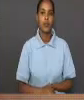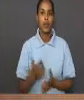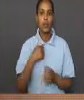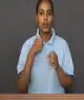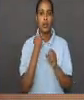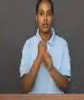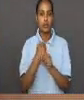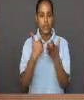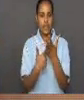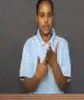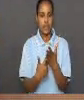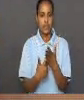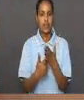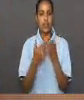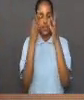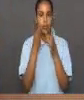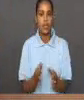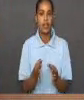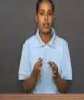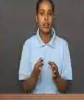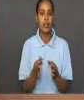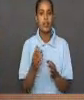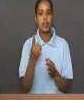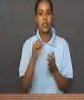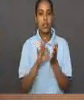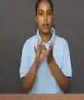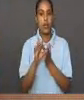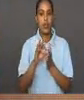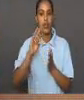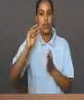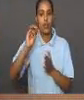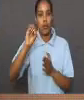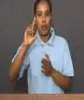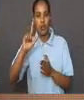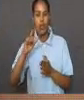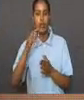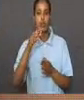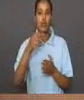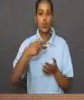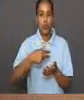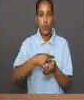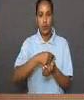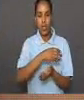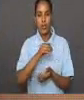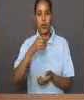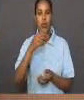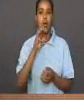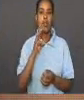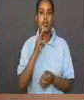We can do this by determining the number of moles of glucose and